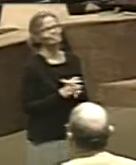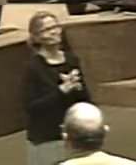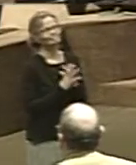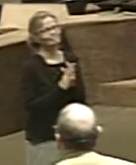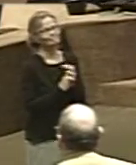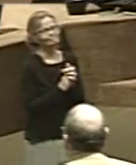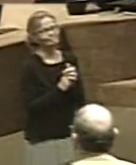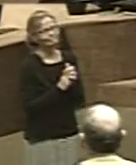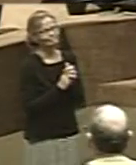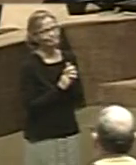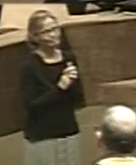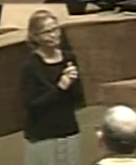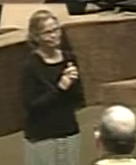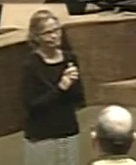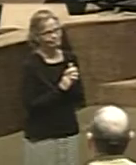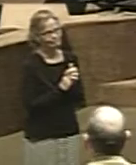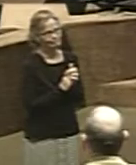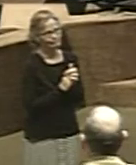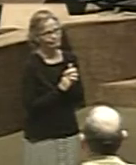Look,